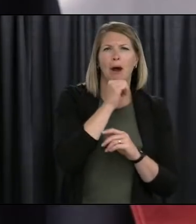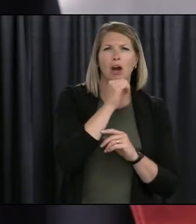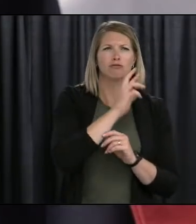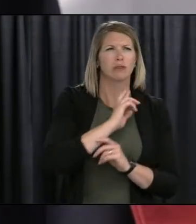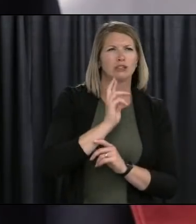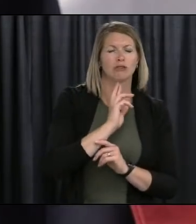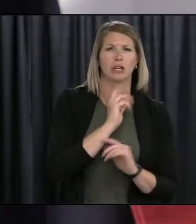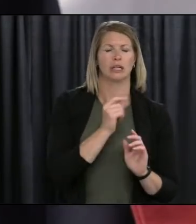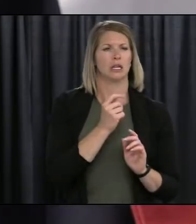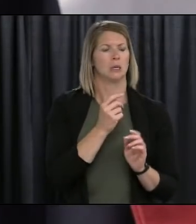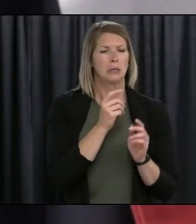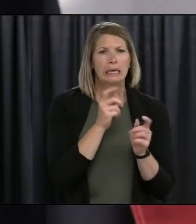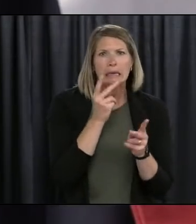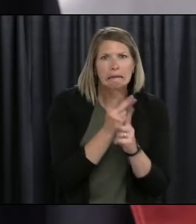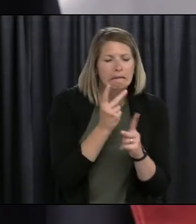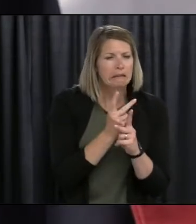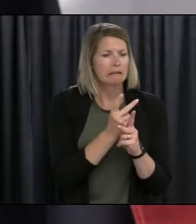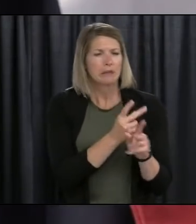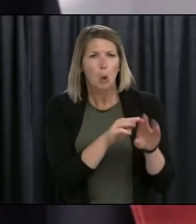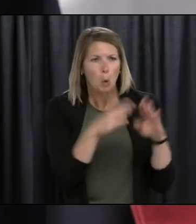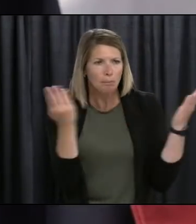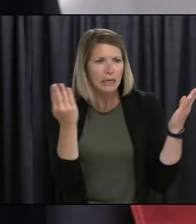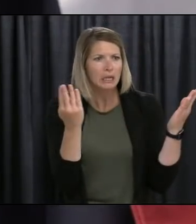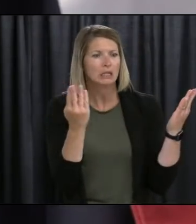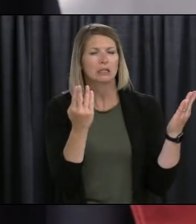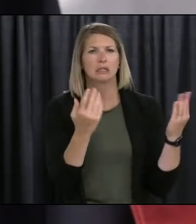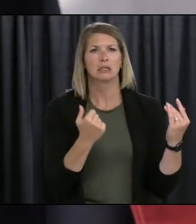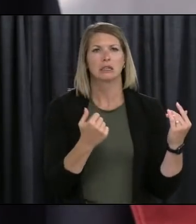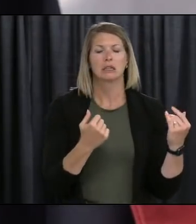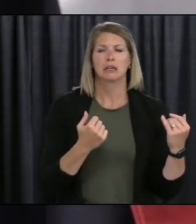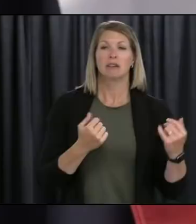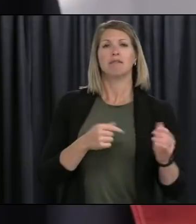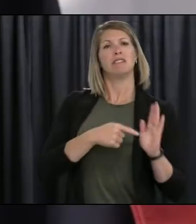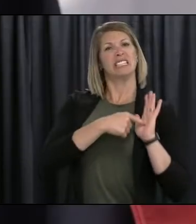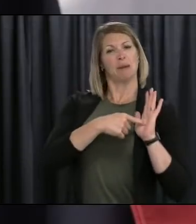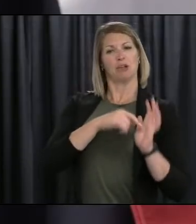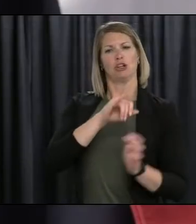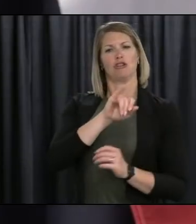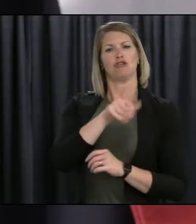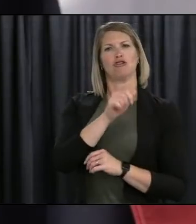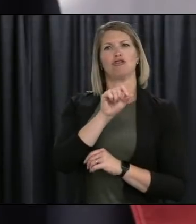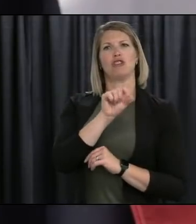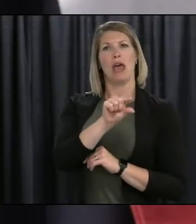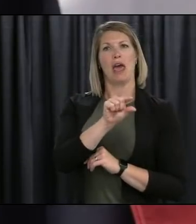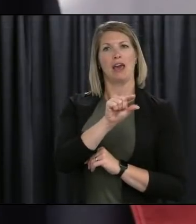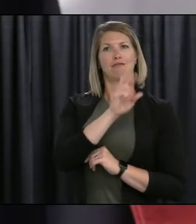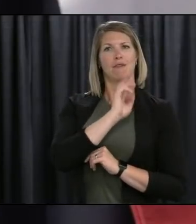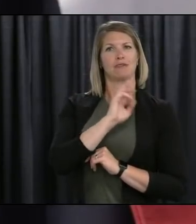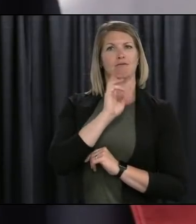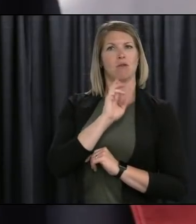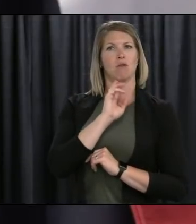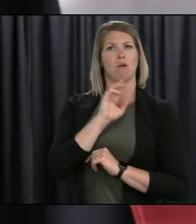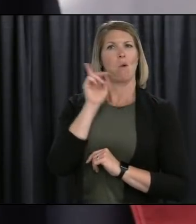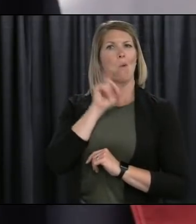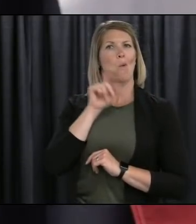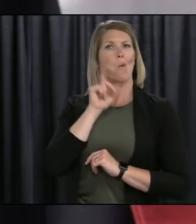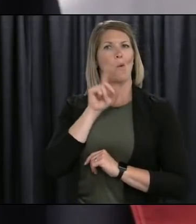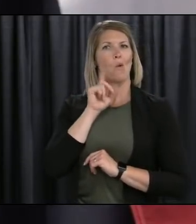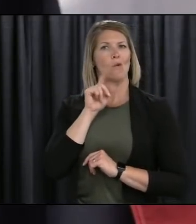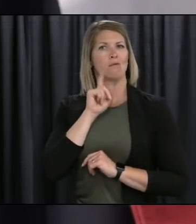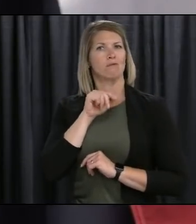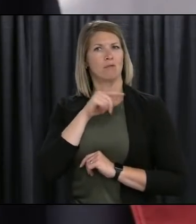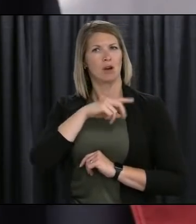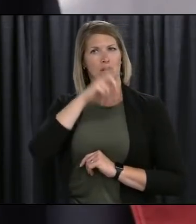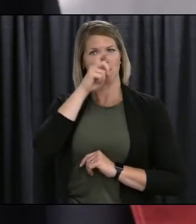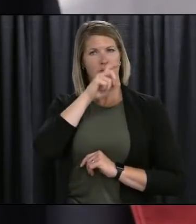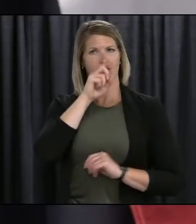the way they have done their bar and restaurant. These premises, these businesses suffer